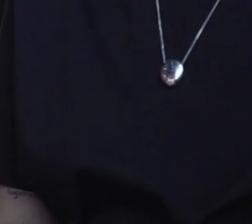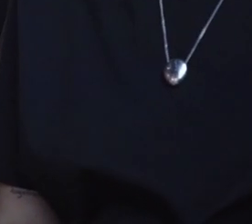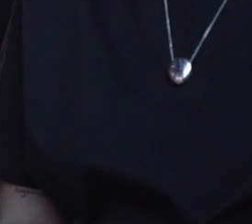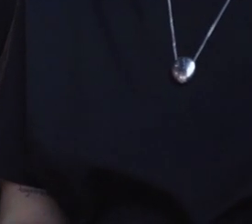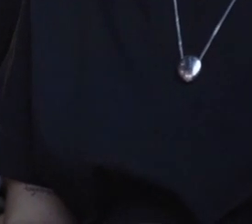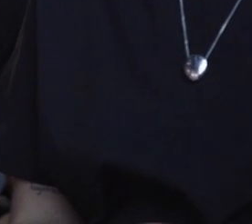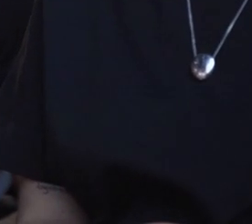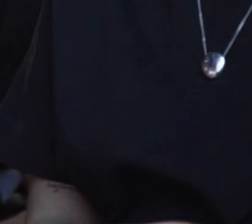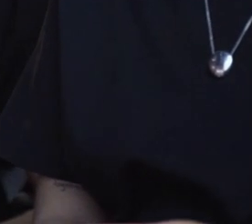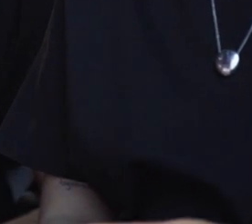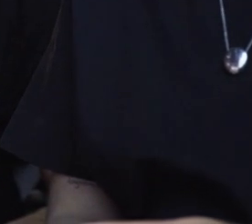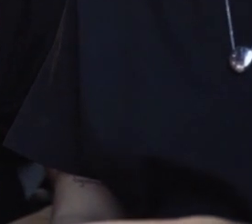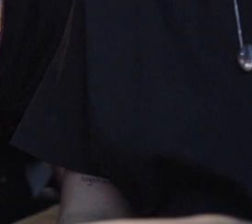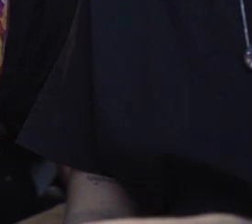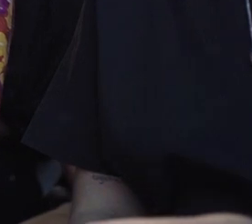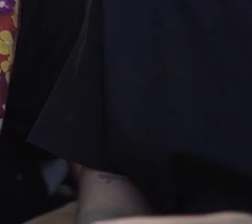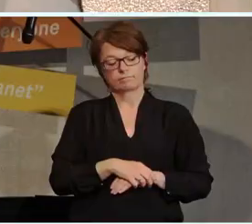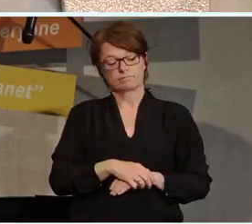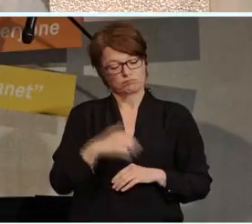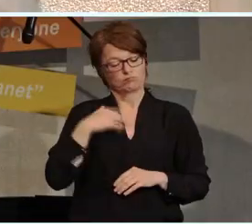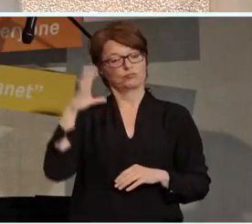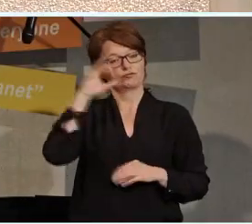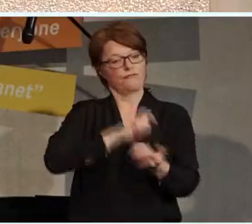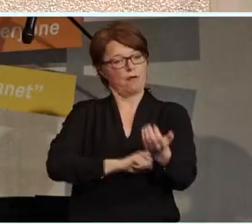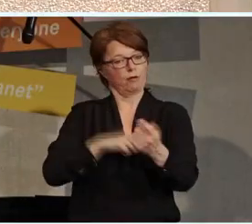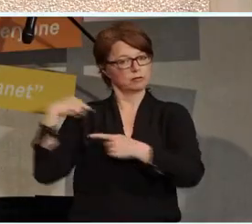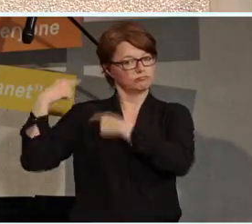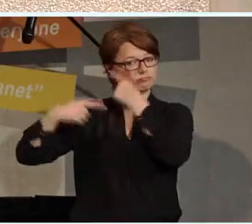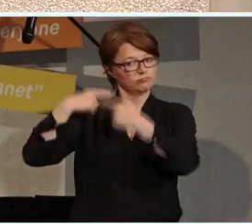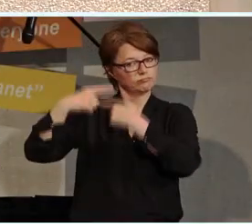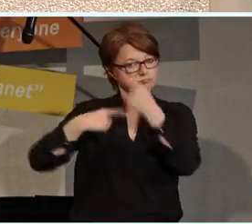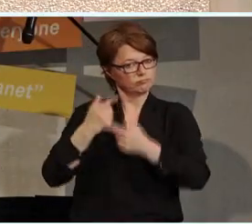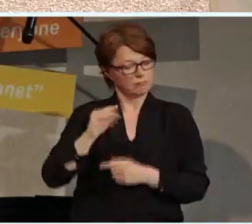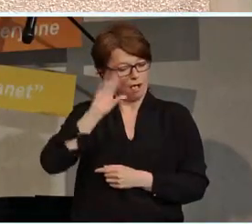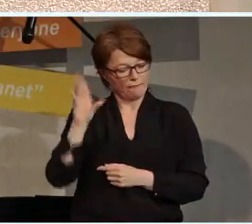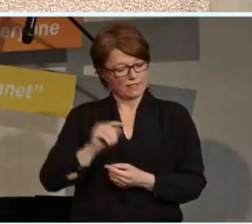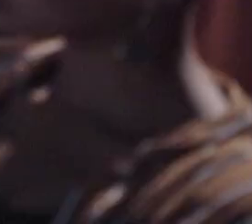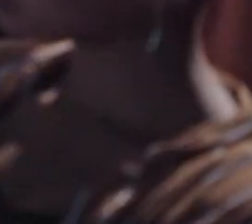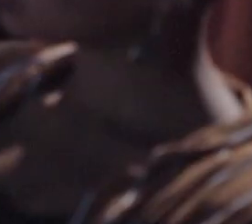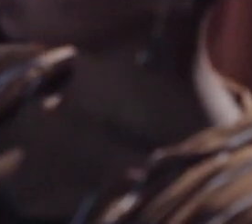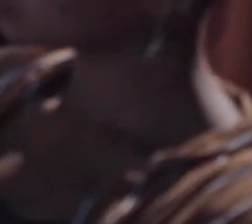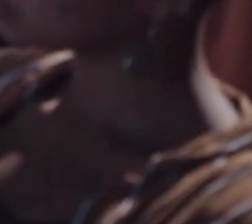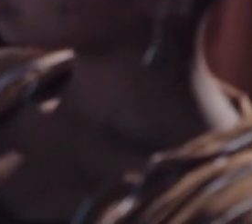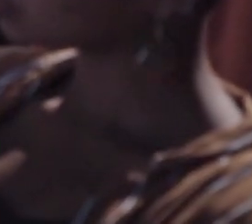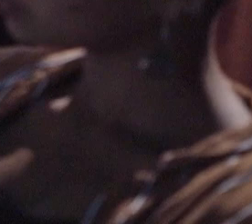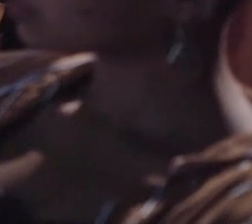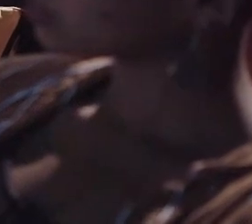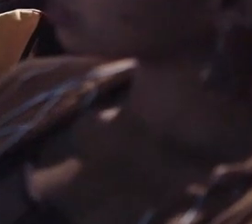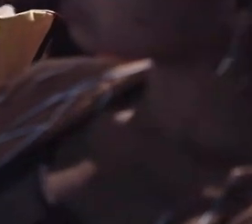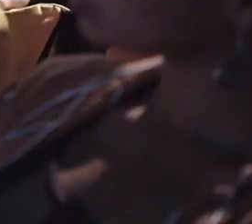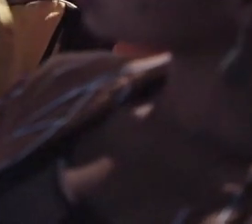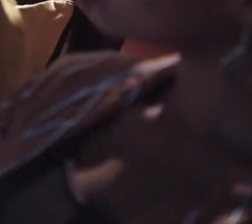toilet. How do they see me as an asset to invest in?